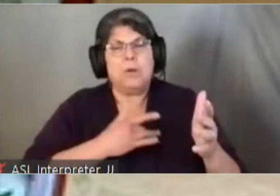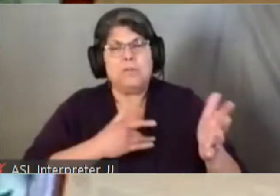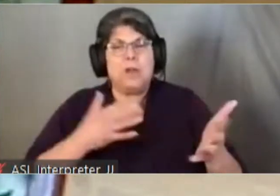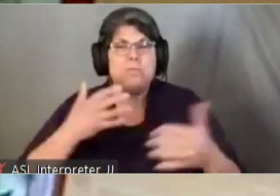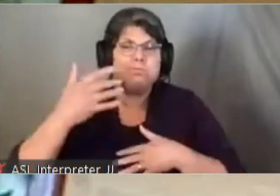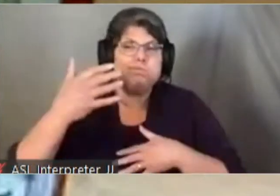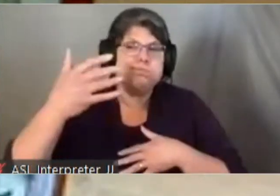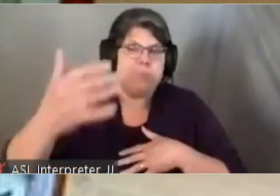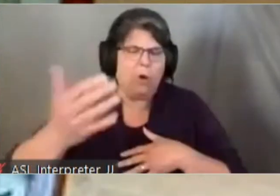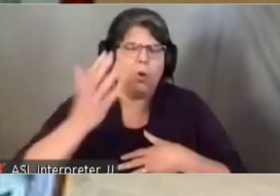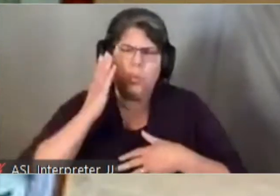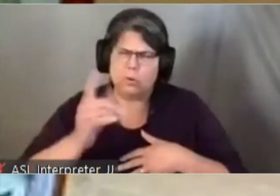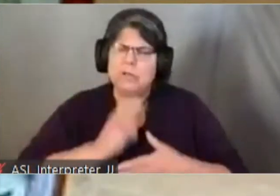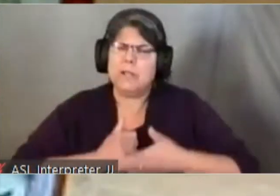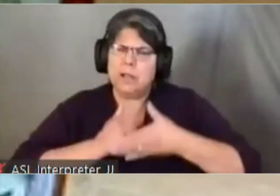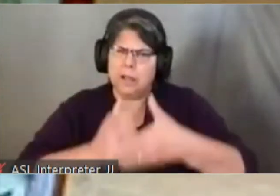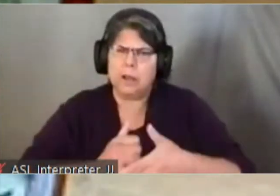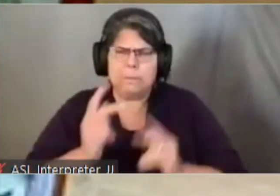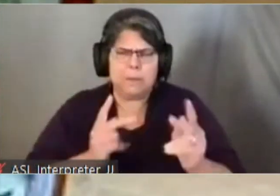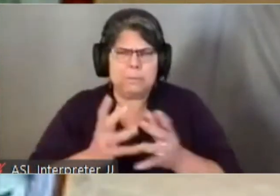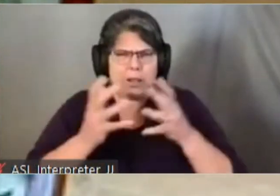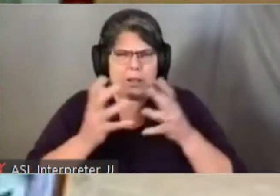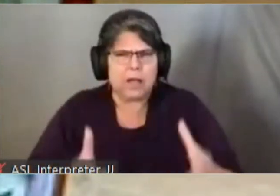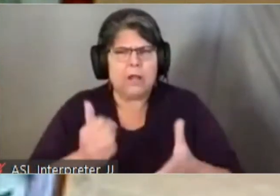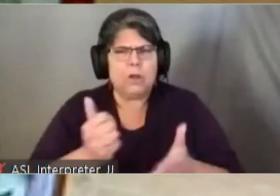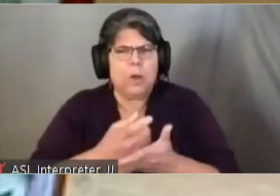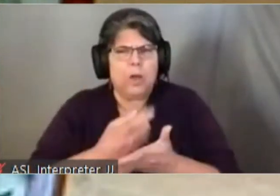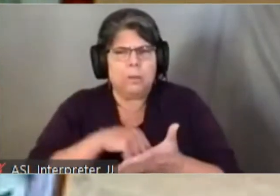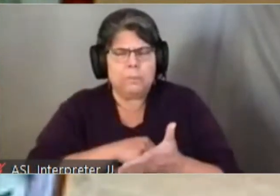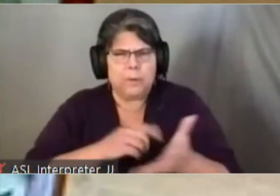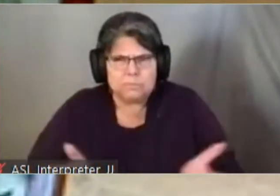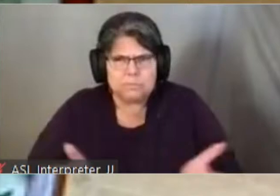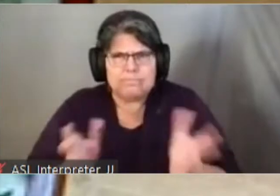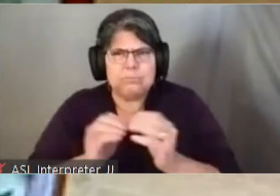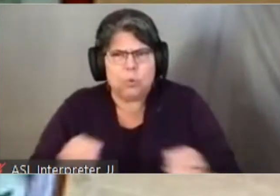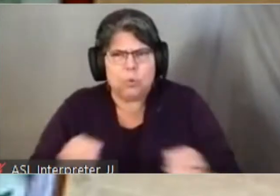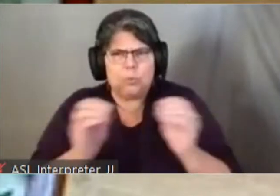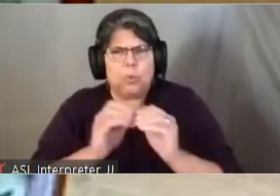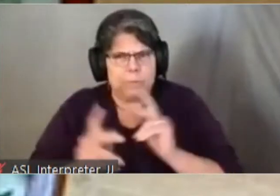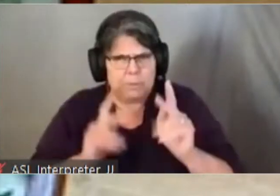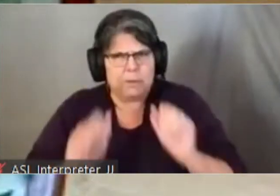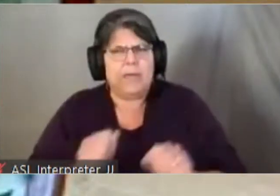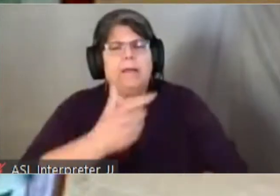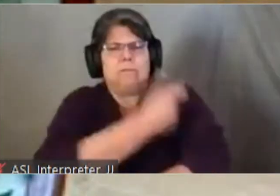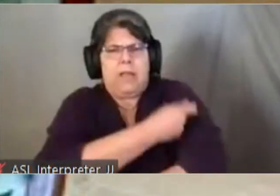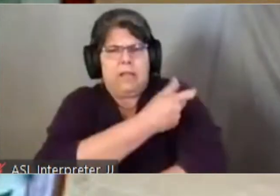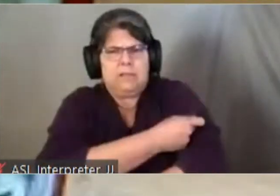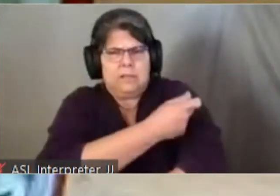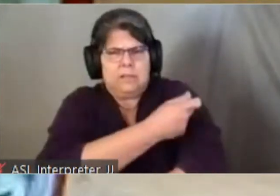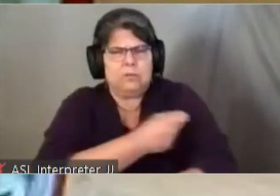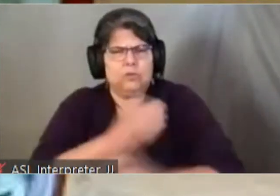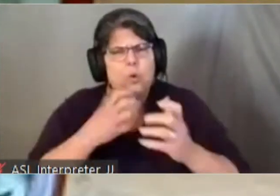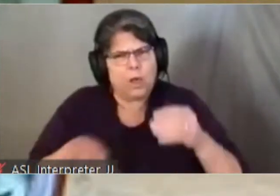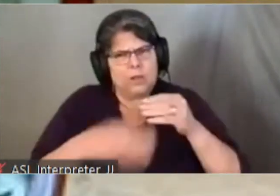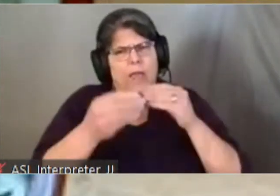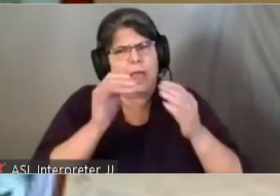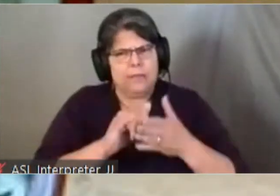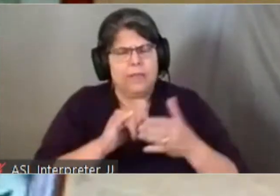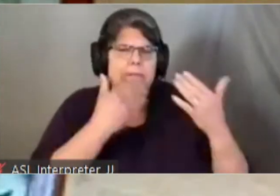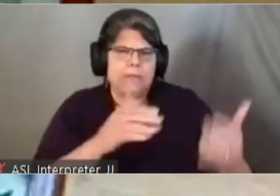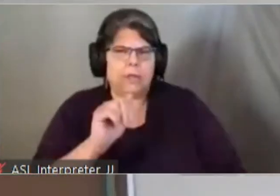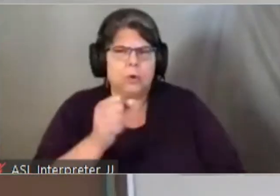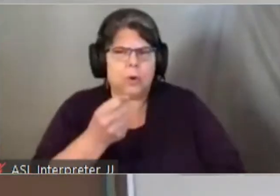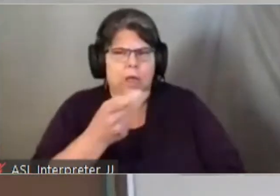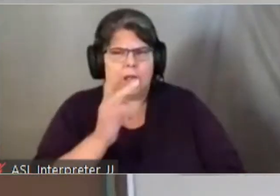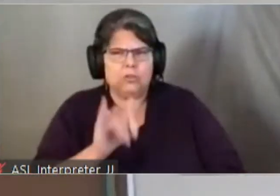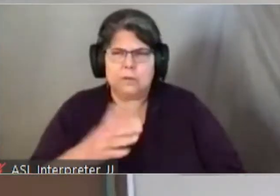the public, and it will assist us in getting more and more people vaccinated. So I just wanted to make that comment, Ashley. Thank you. Thank